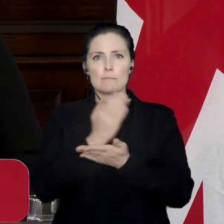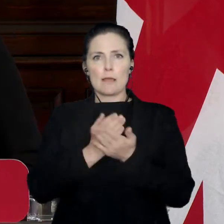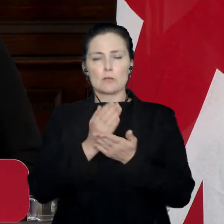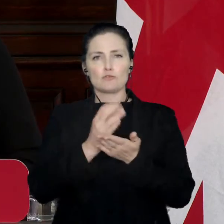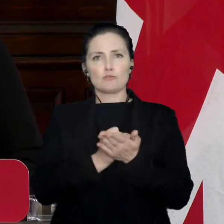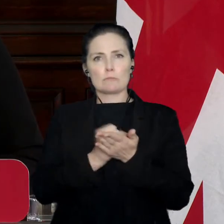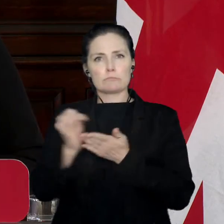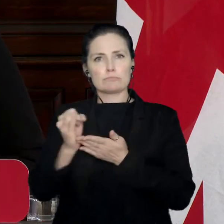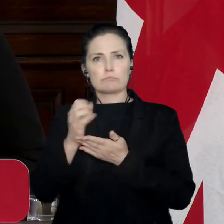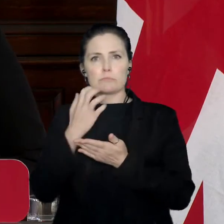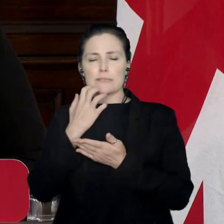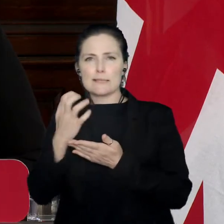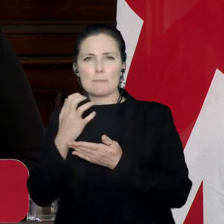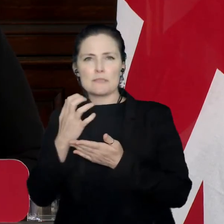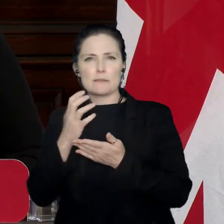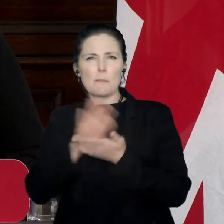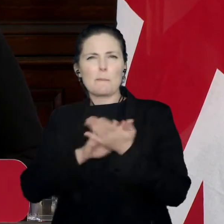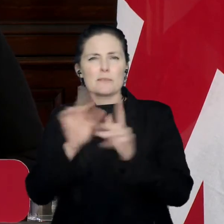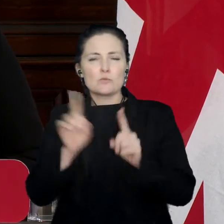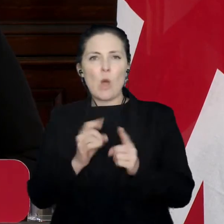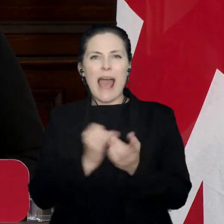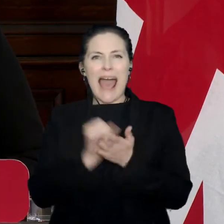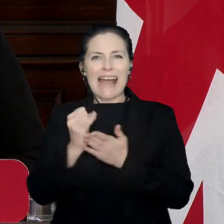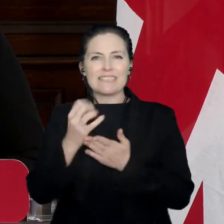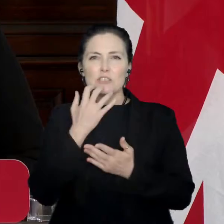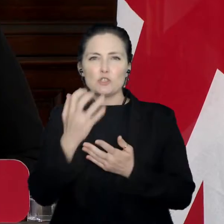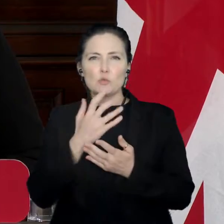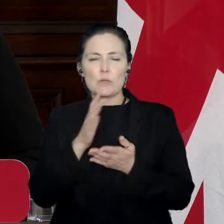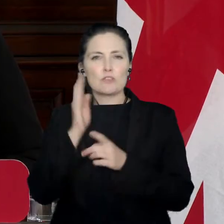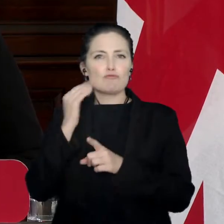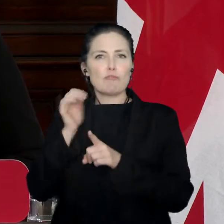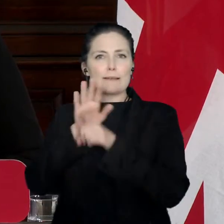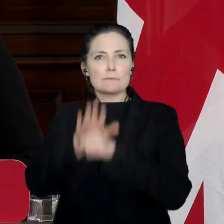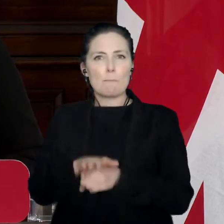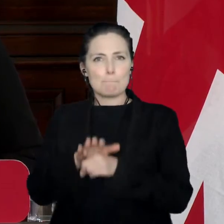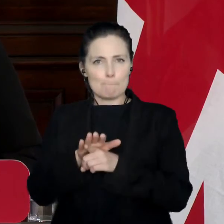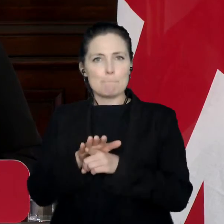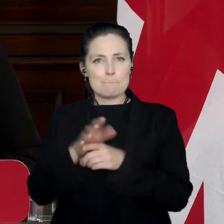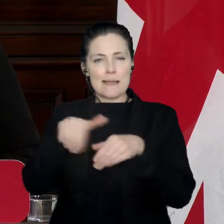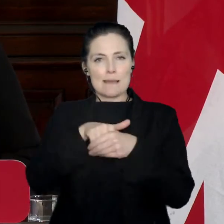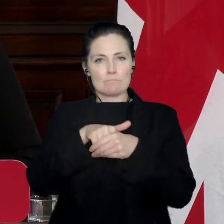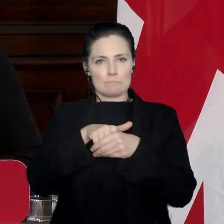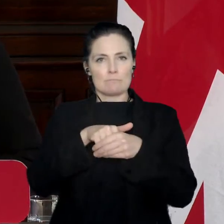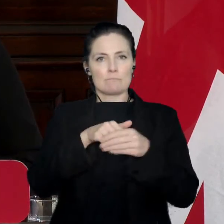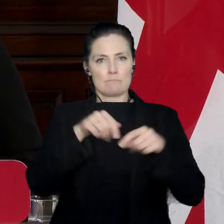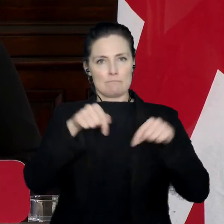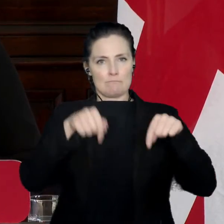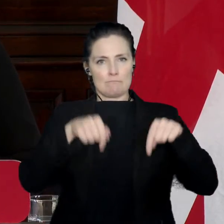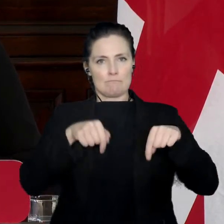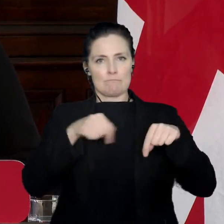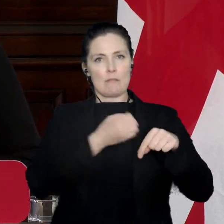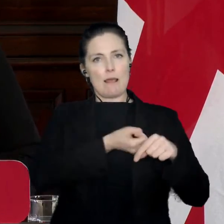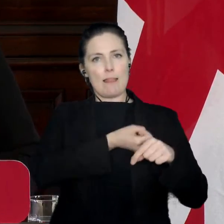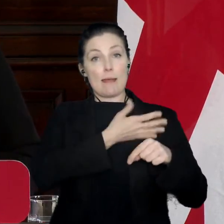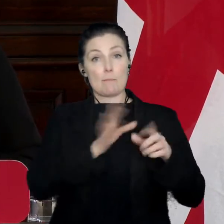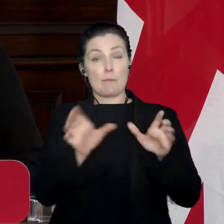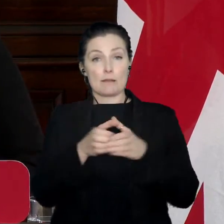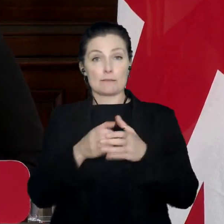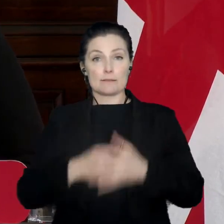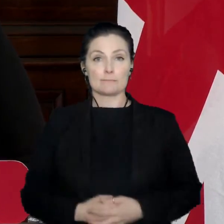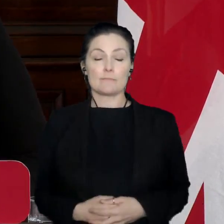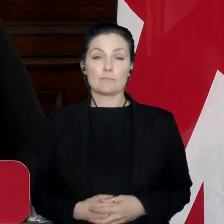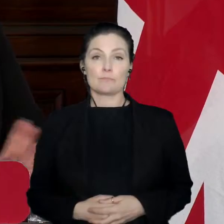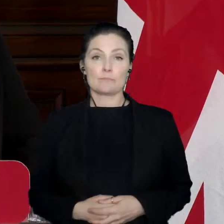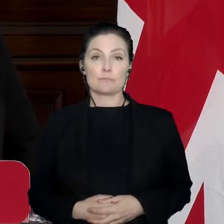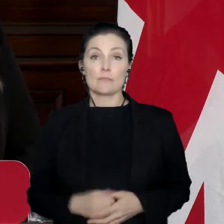racism, unacceptable within the Labour Party. From his first speech as a Labour